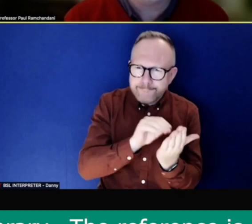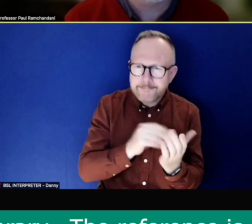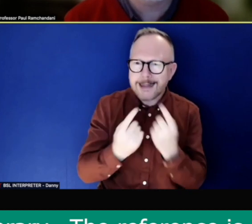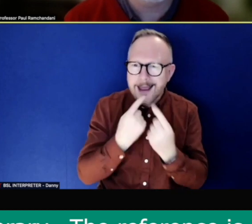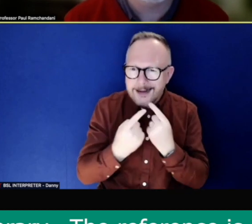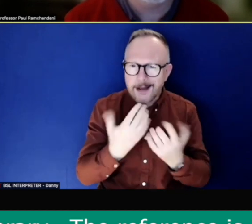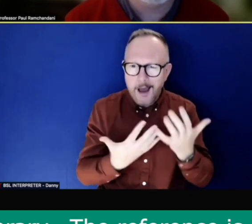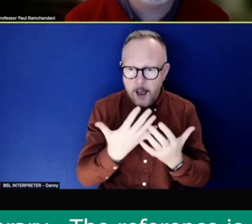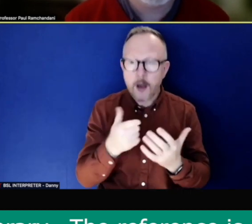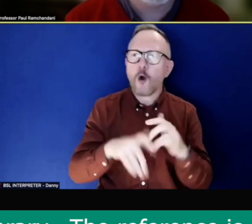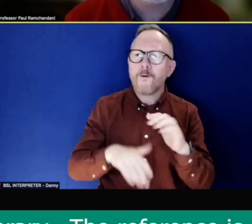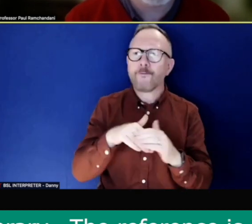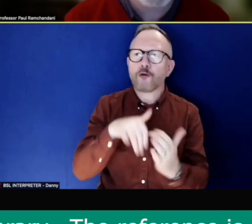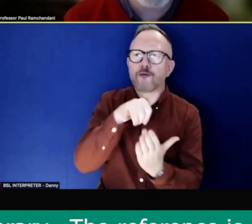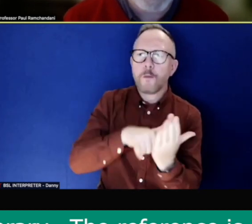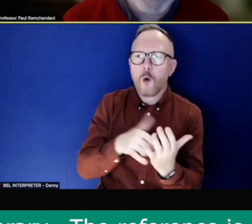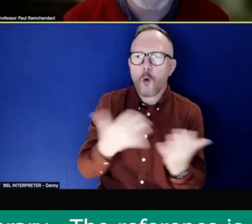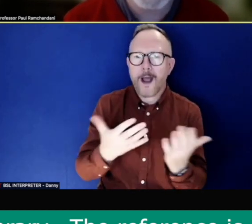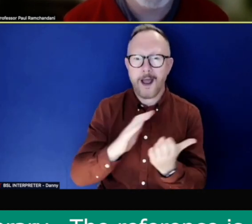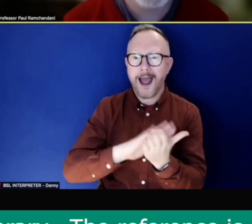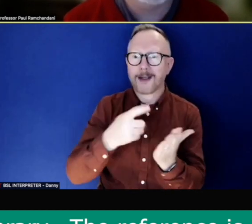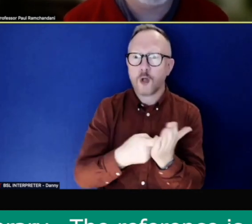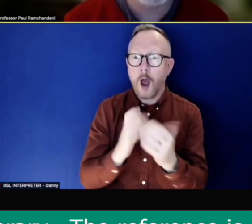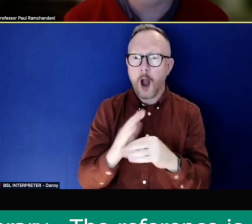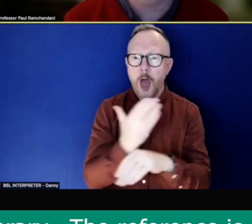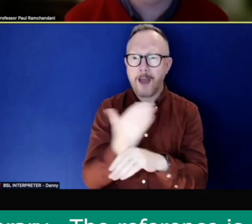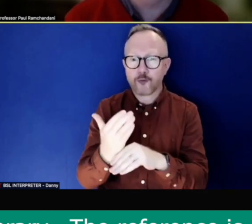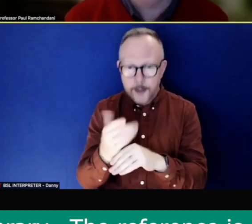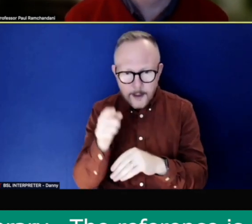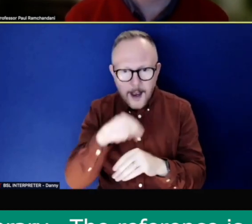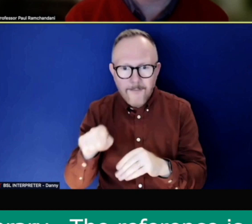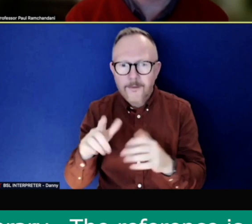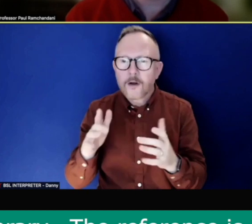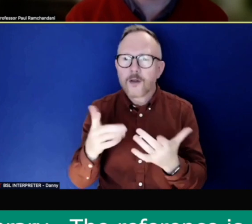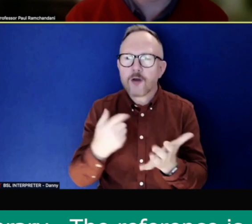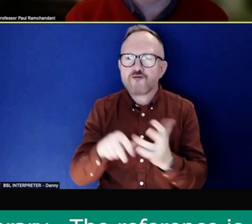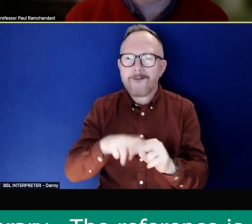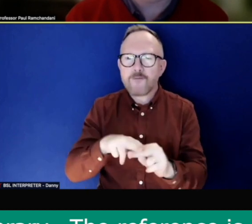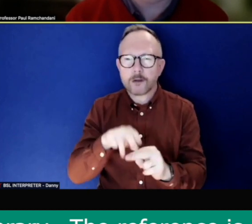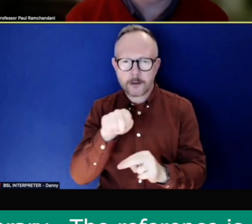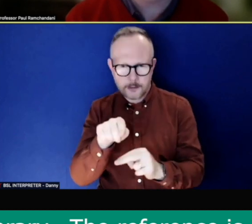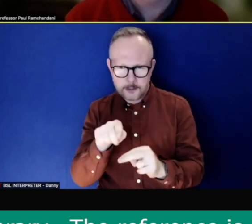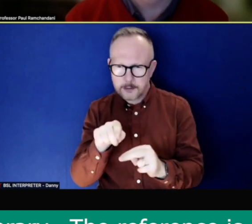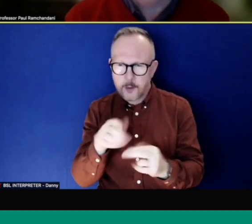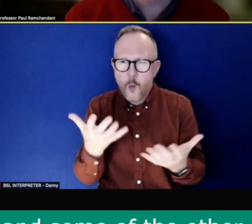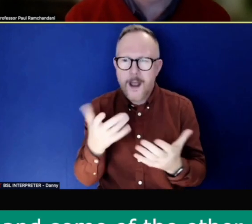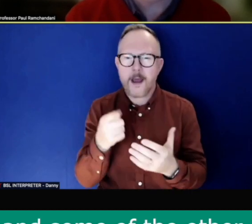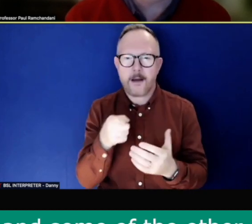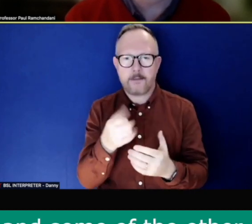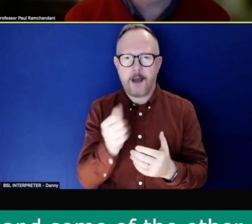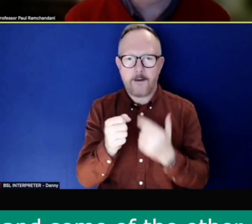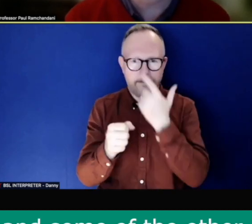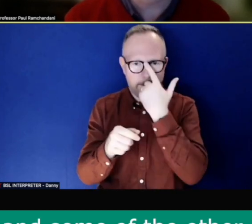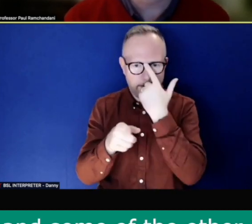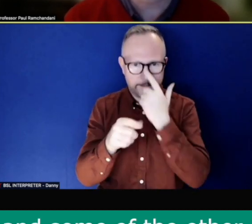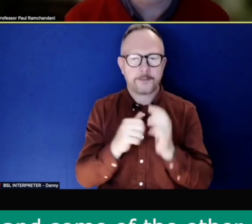reports published in the NIHR library. The references in the bottom right-hand corner. Michael Robling and colleagues. So they didn't